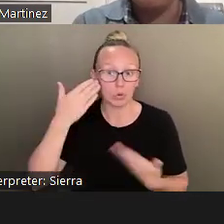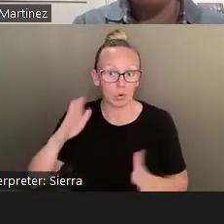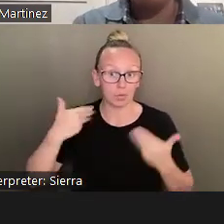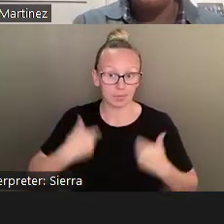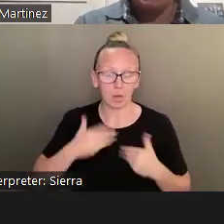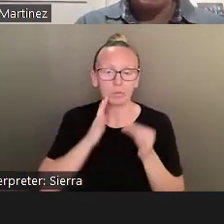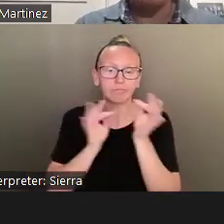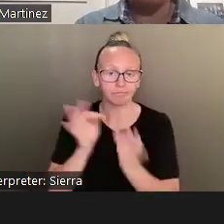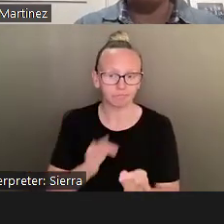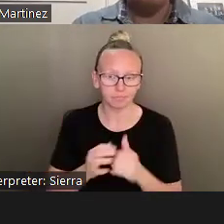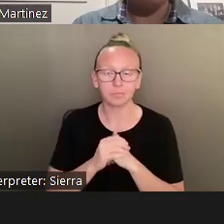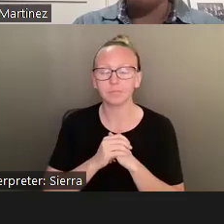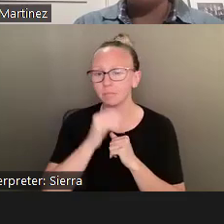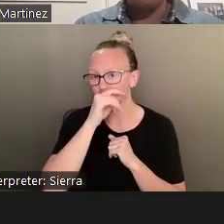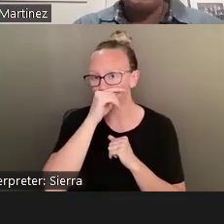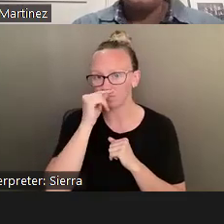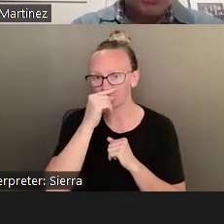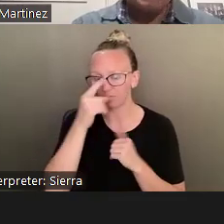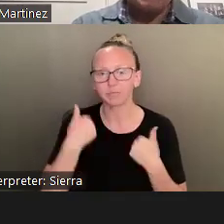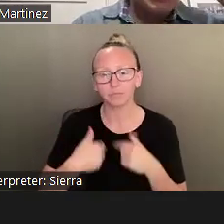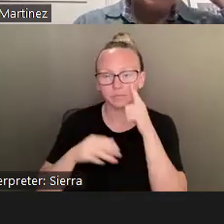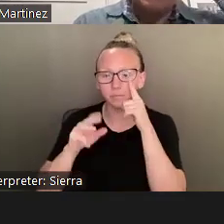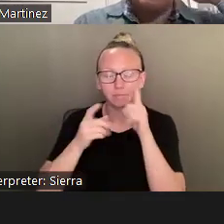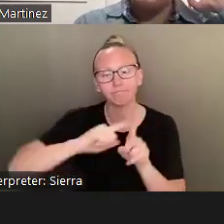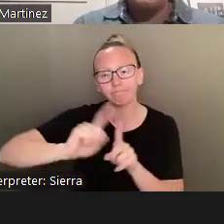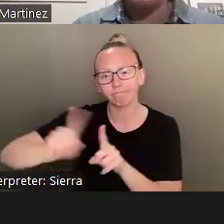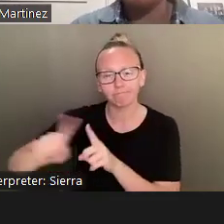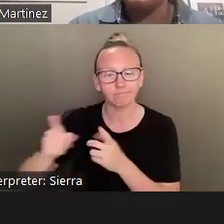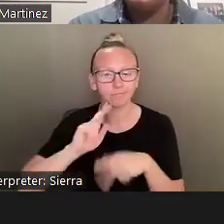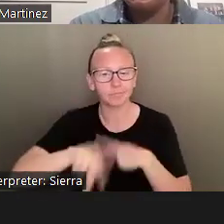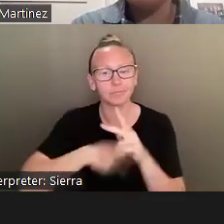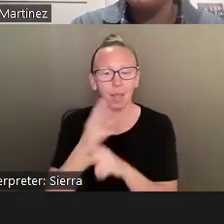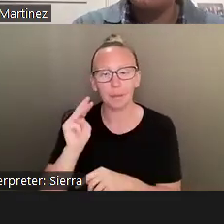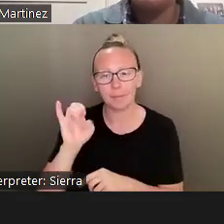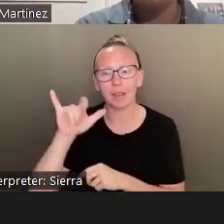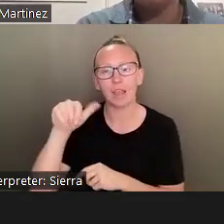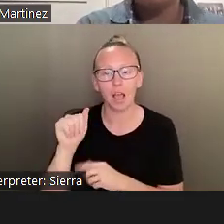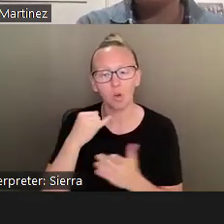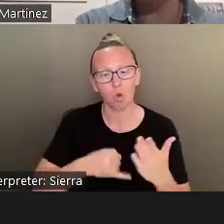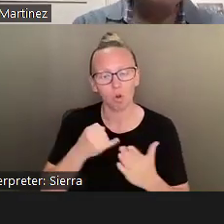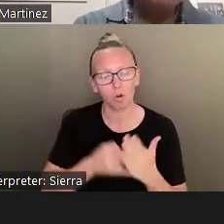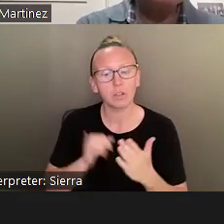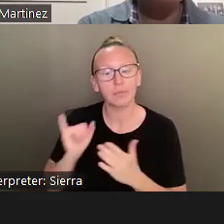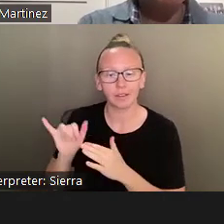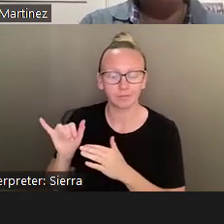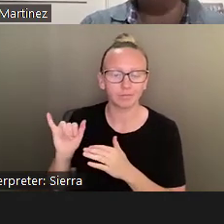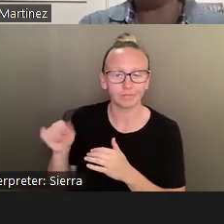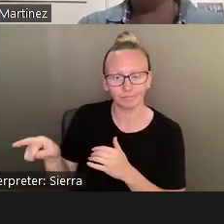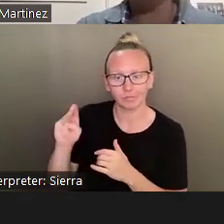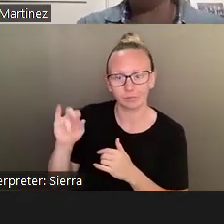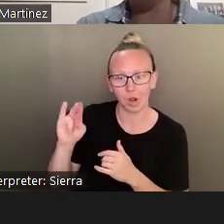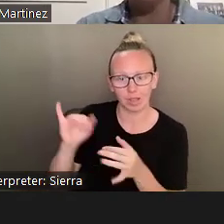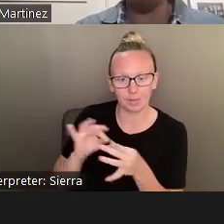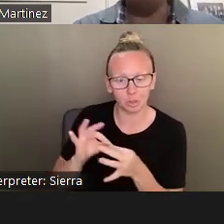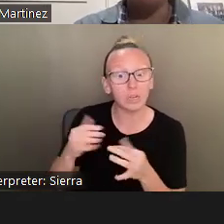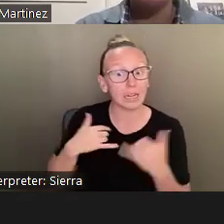So I am a multimedia artist, as was stated in the introduction, and I'm currently based in the Bronx, but I've